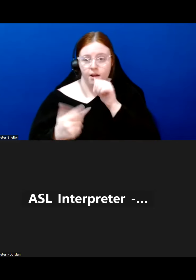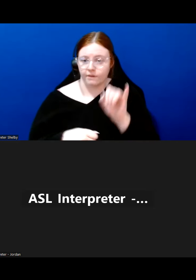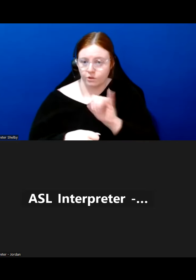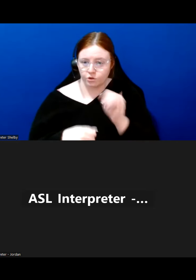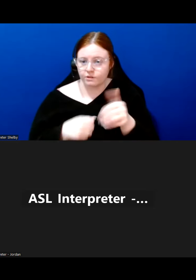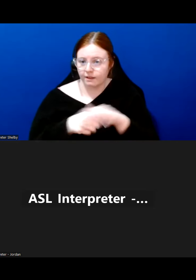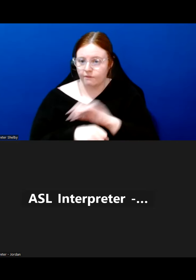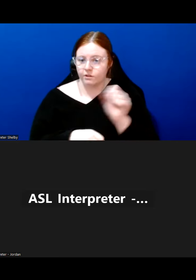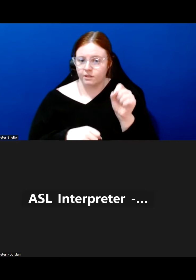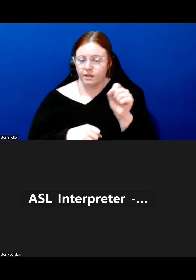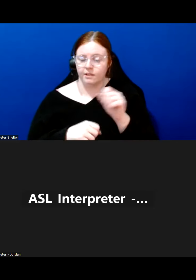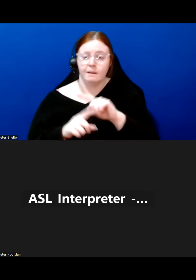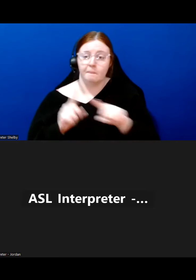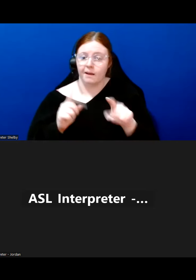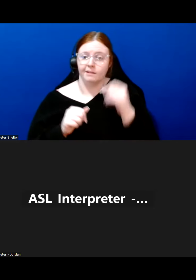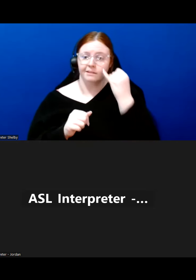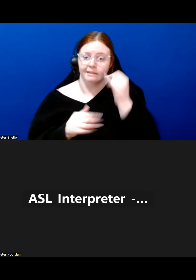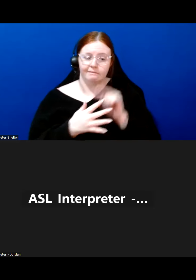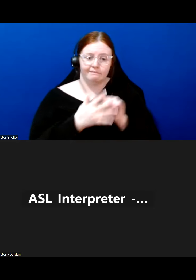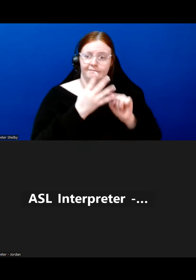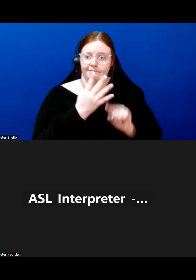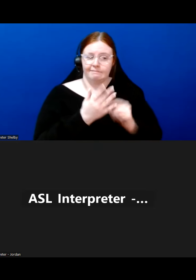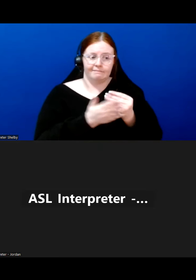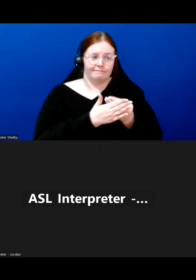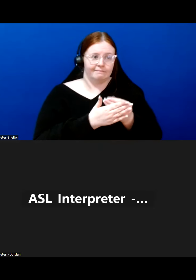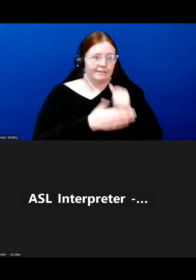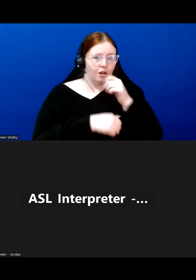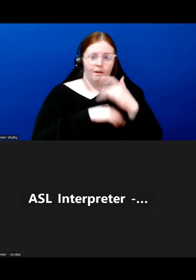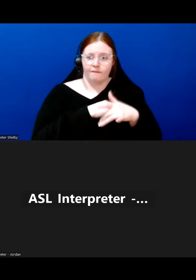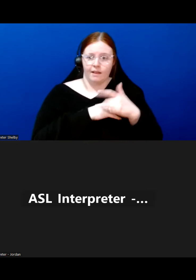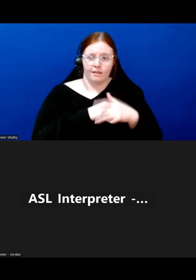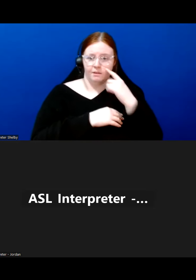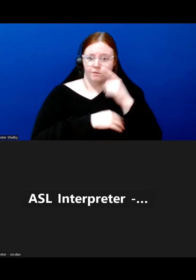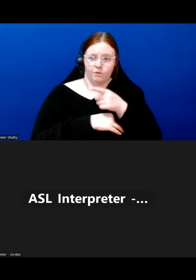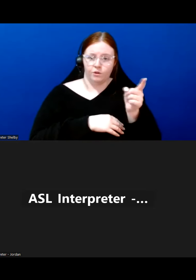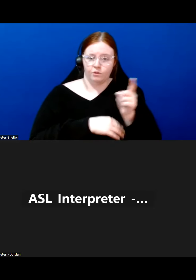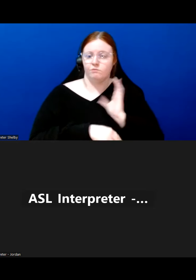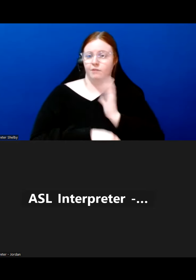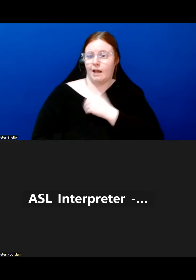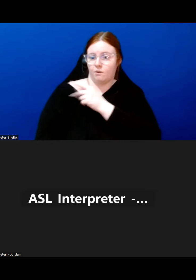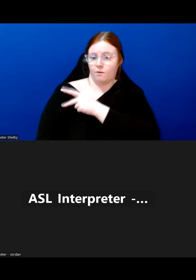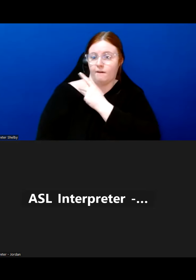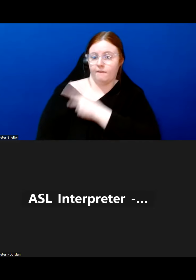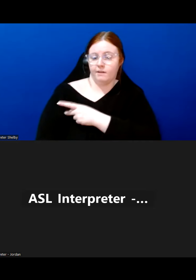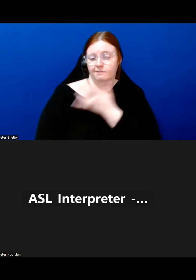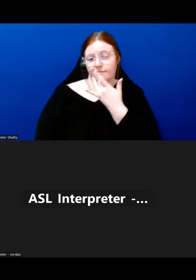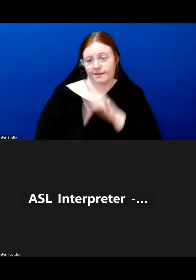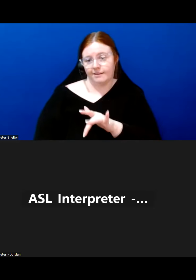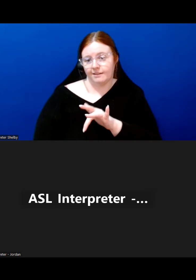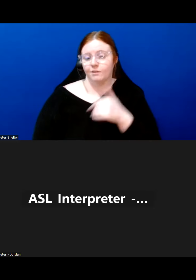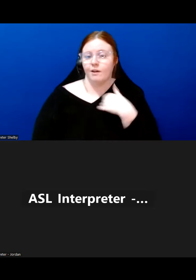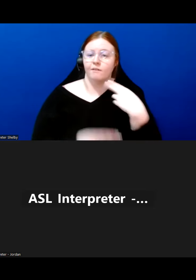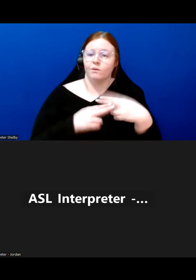if those funding options aren't available, our province is really fortunate. We have what's called